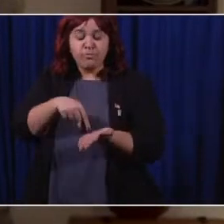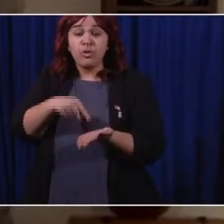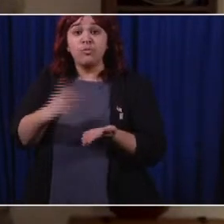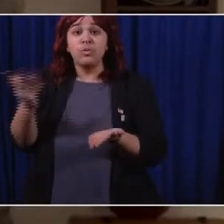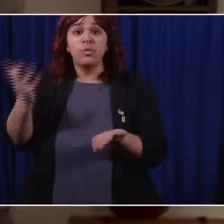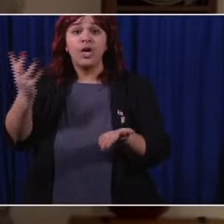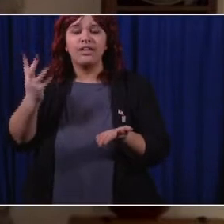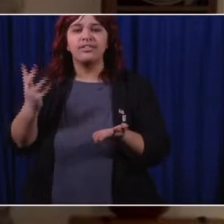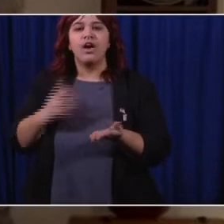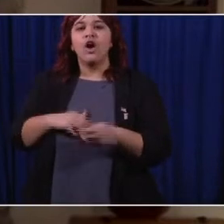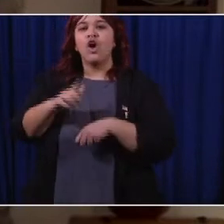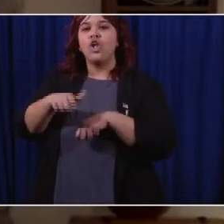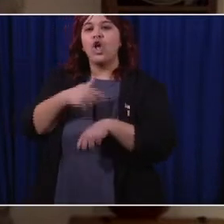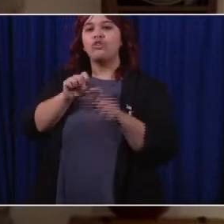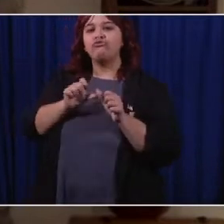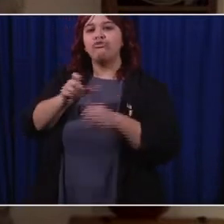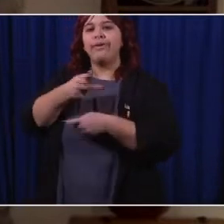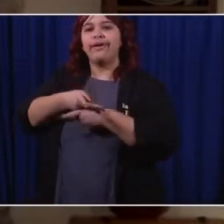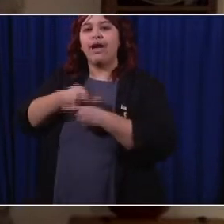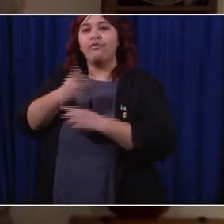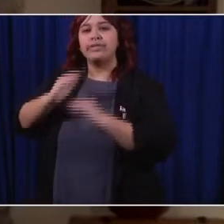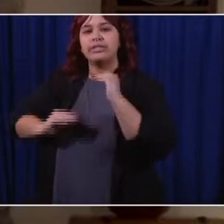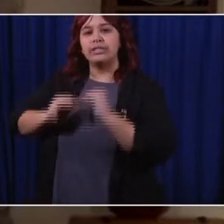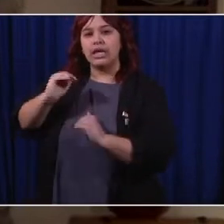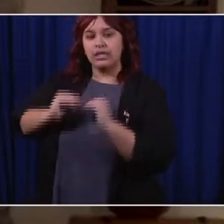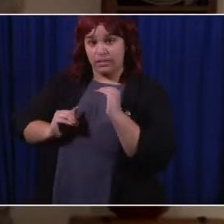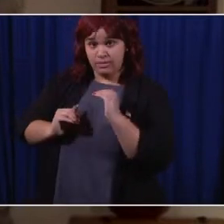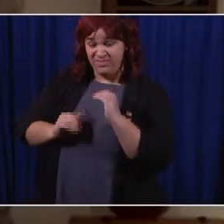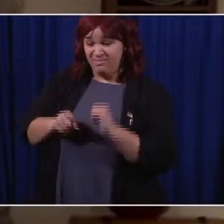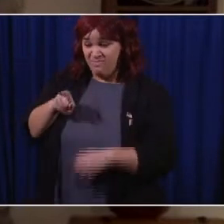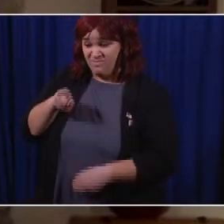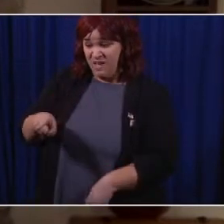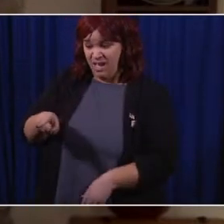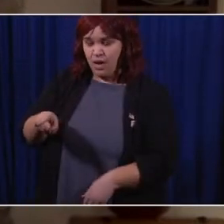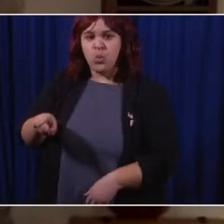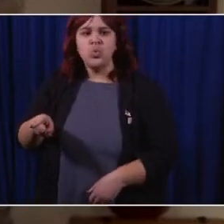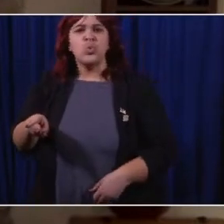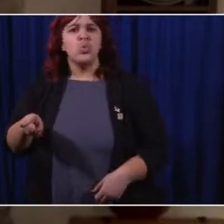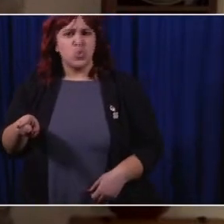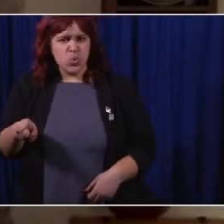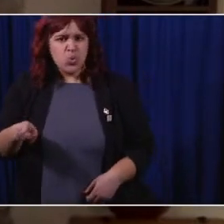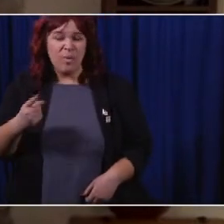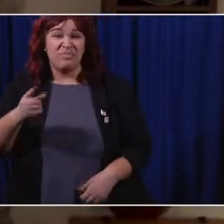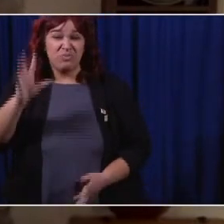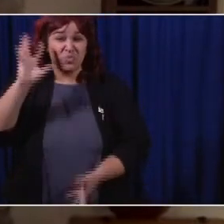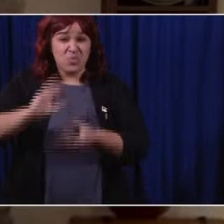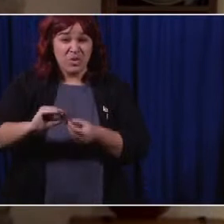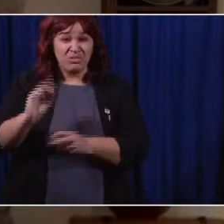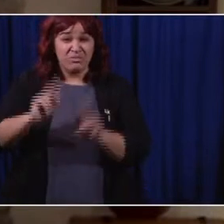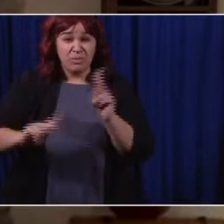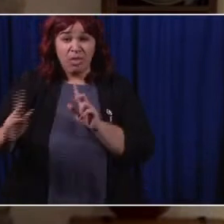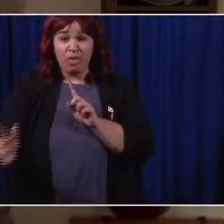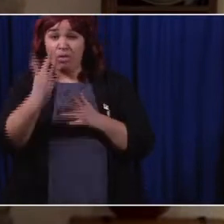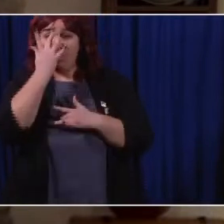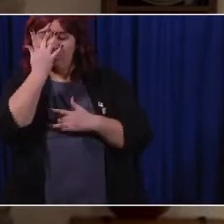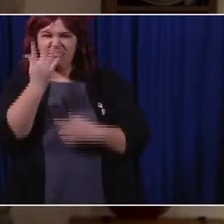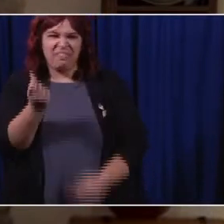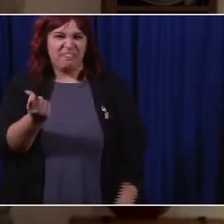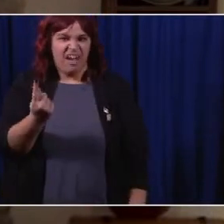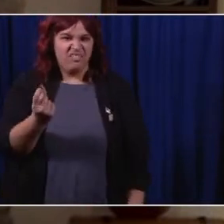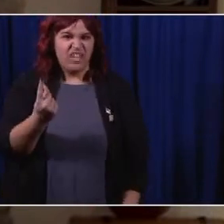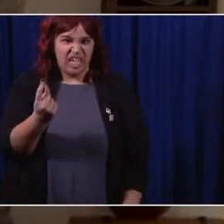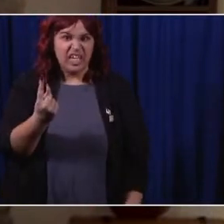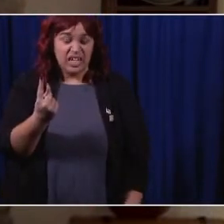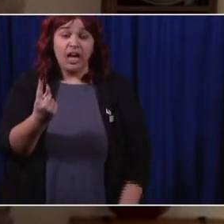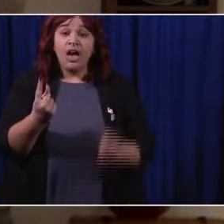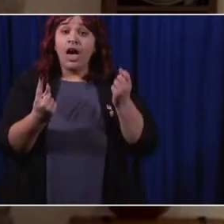Beechwood where the staff was allegedly falsifying COVID test results so that staff members who were infected could come into